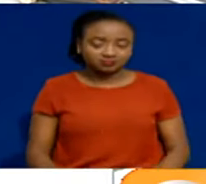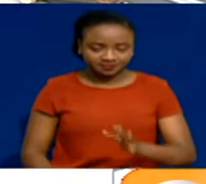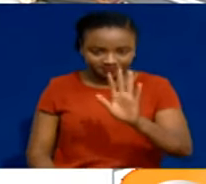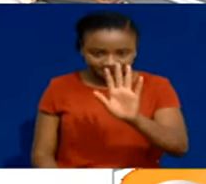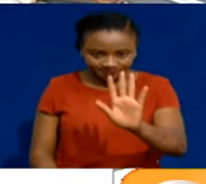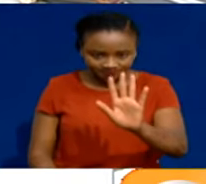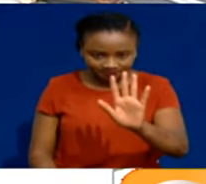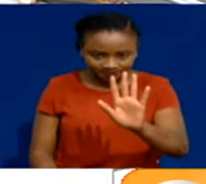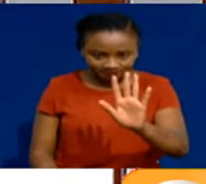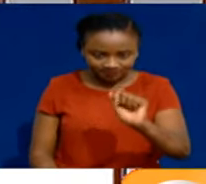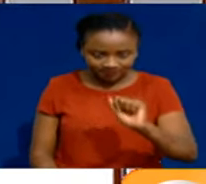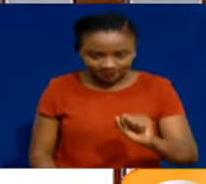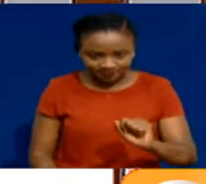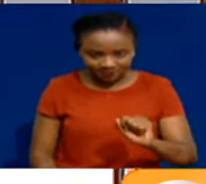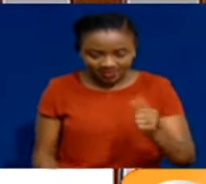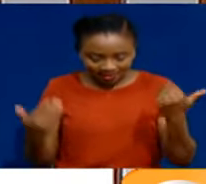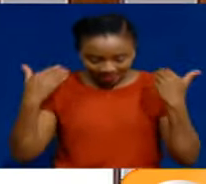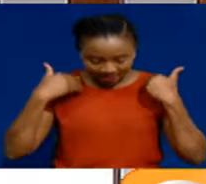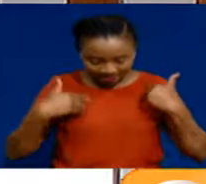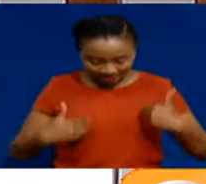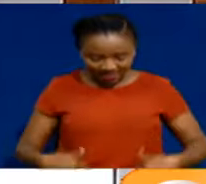Francis Atwoli is, it doesn't rain.